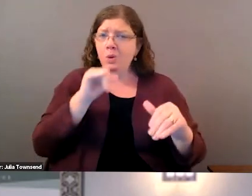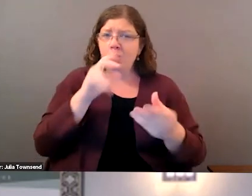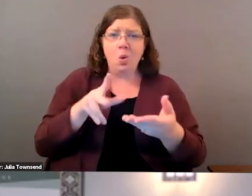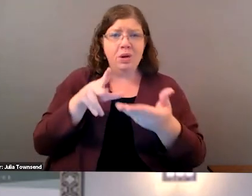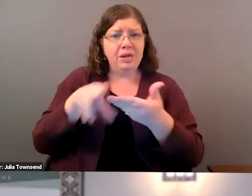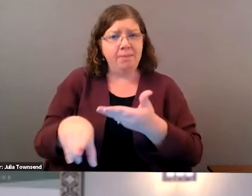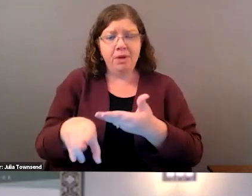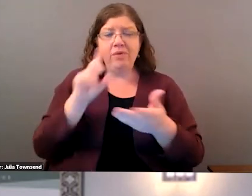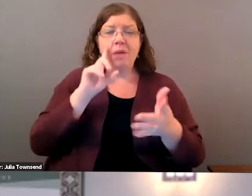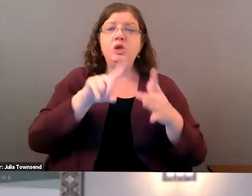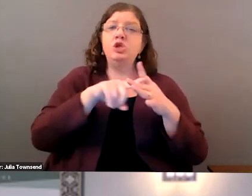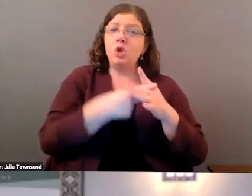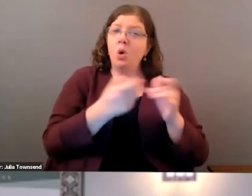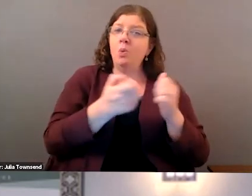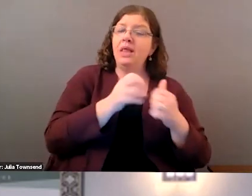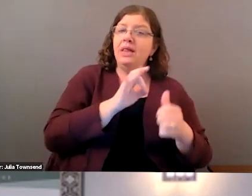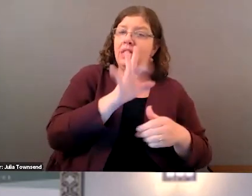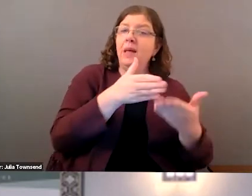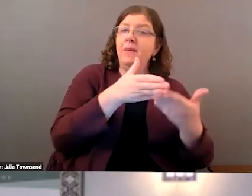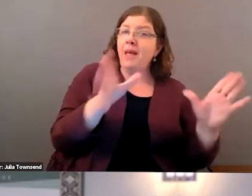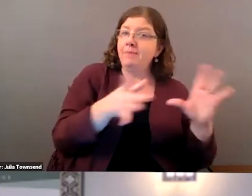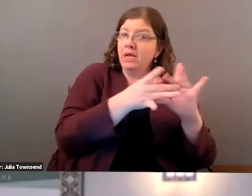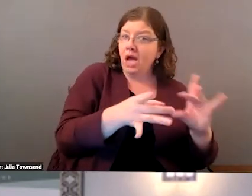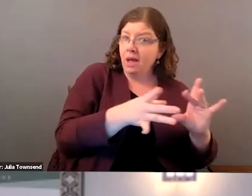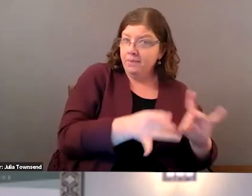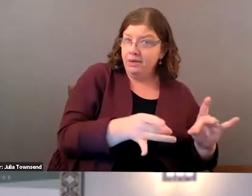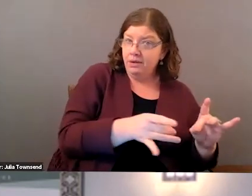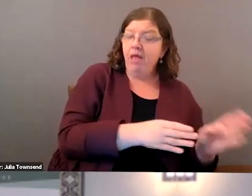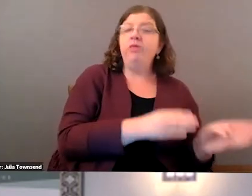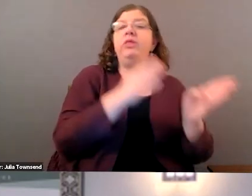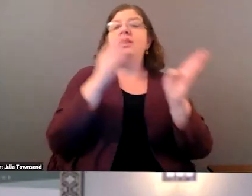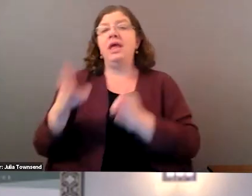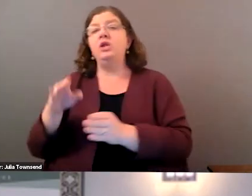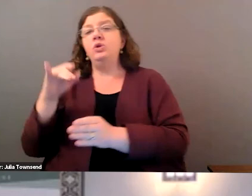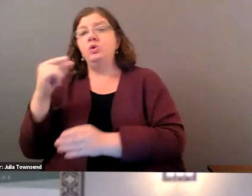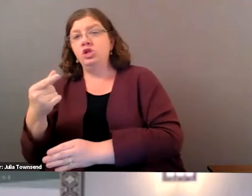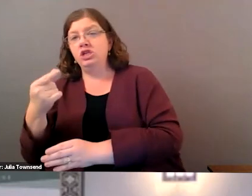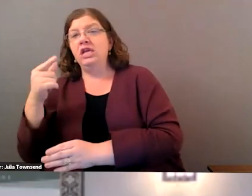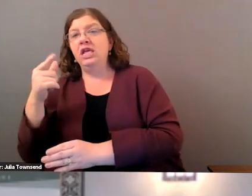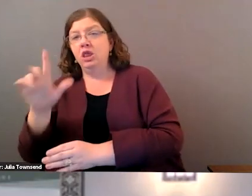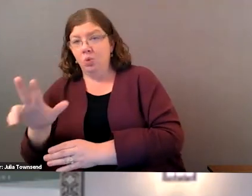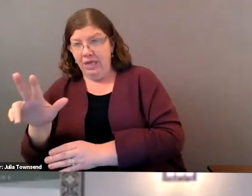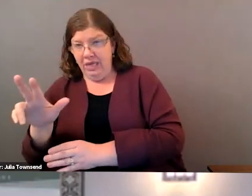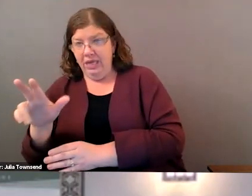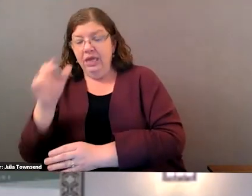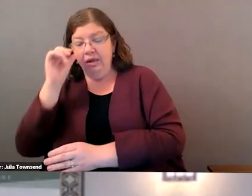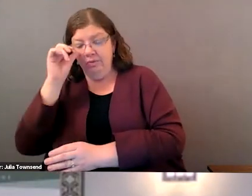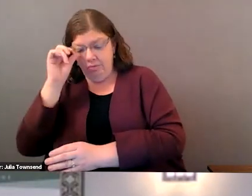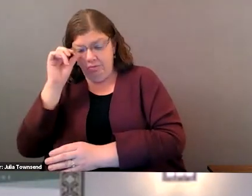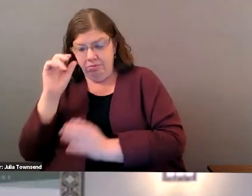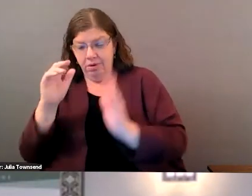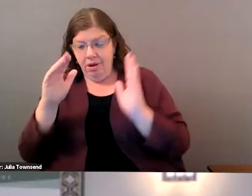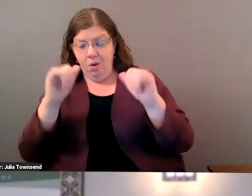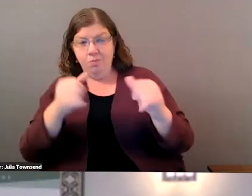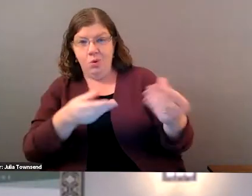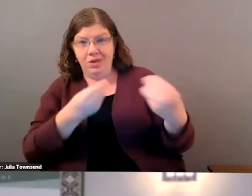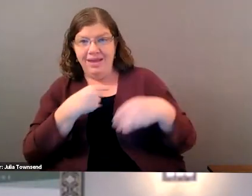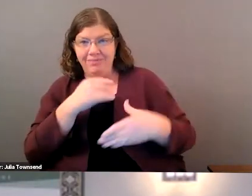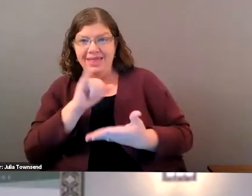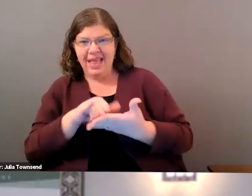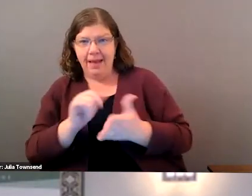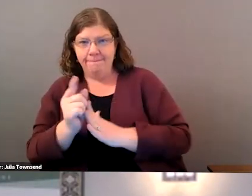going to start with just a little public comment and then go to G3. I hope you'll give me that